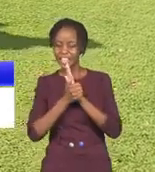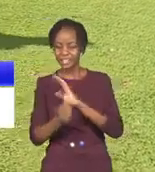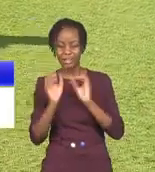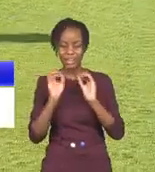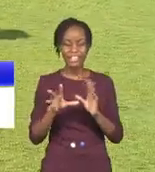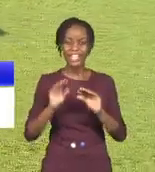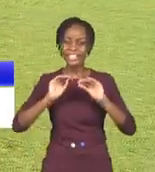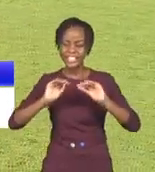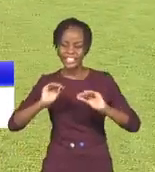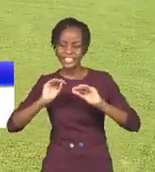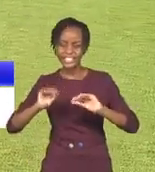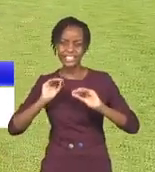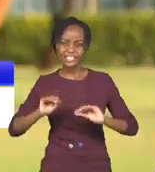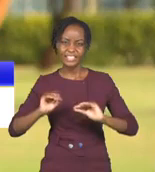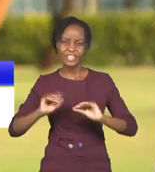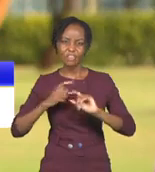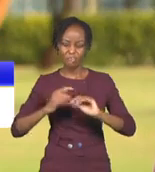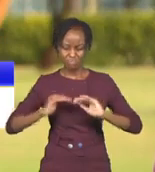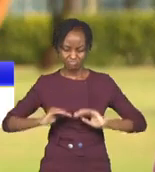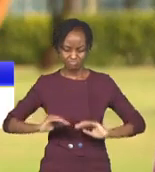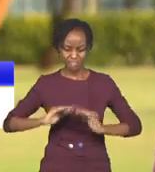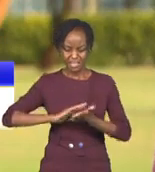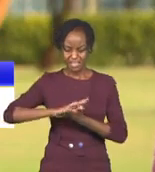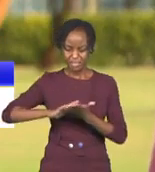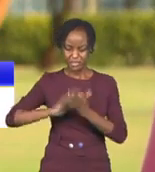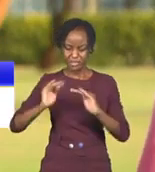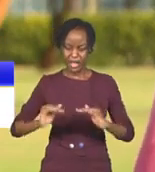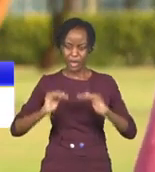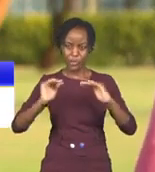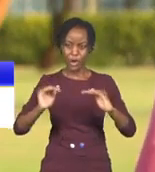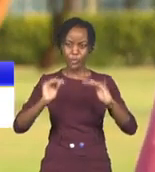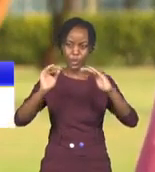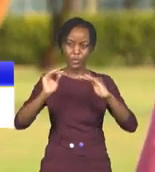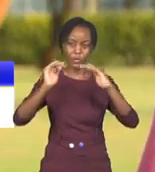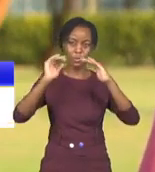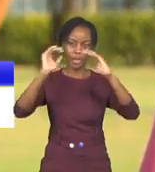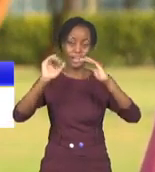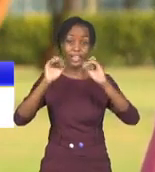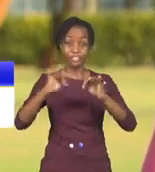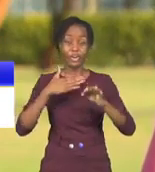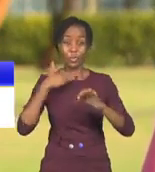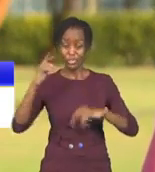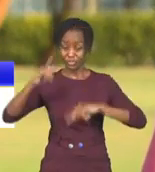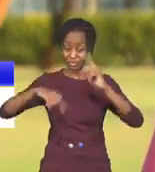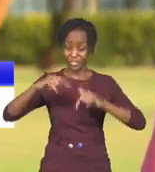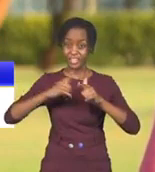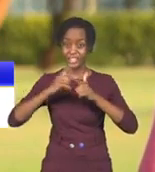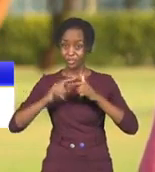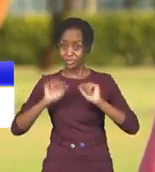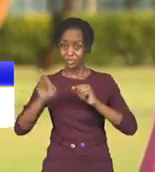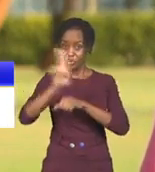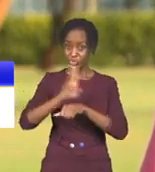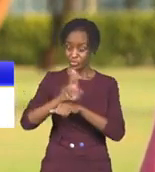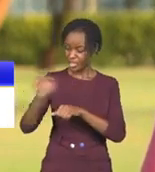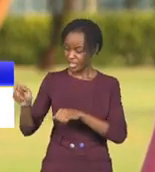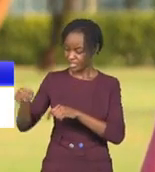basics. So by the time you're going to the 8th session, which is actually a tournament, you know which club to use, what